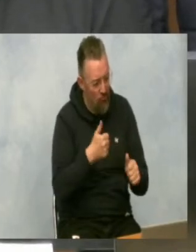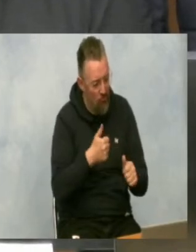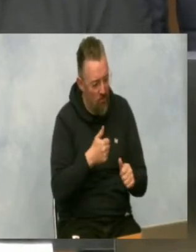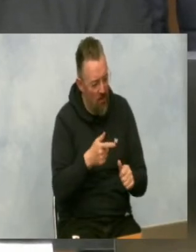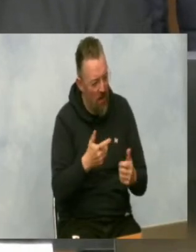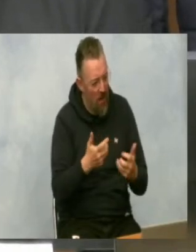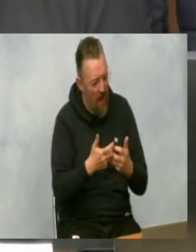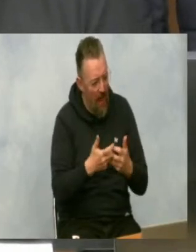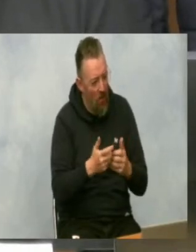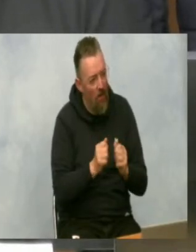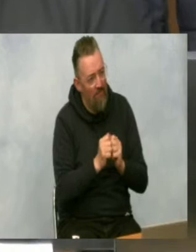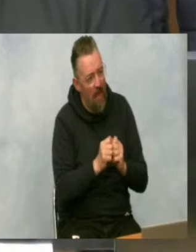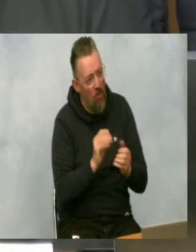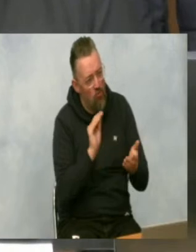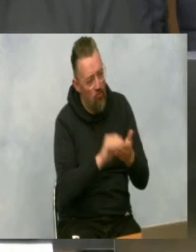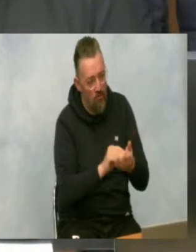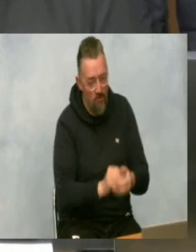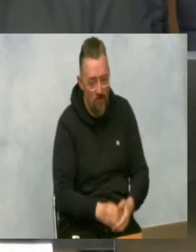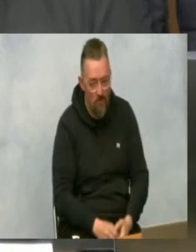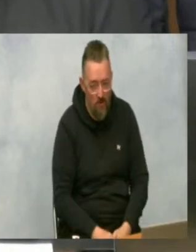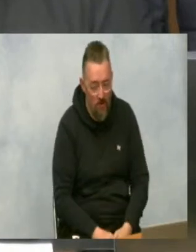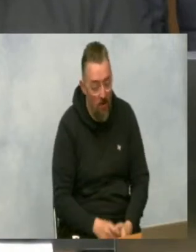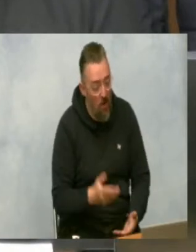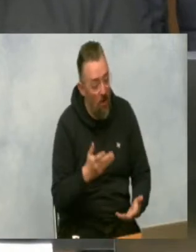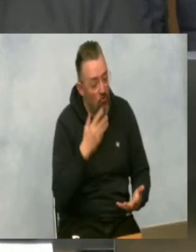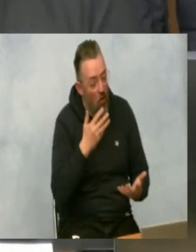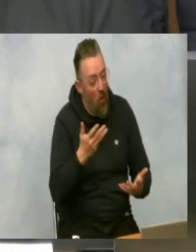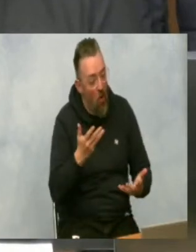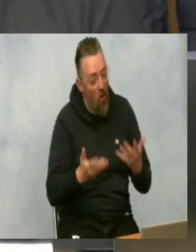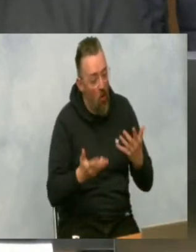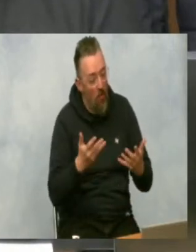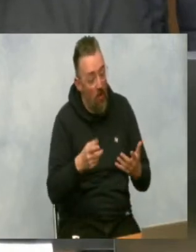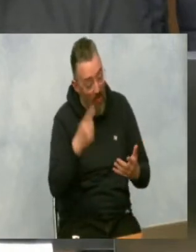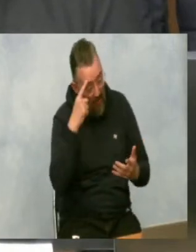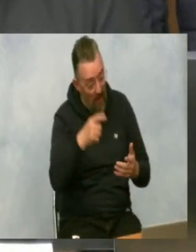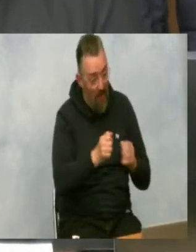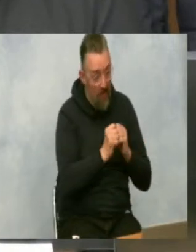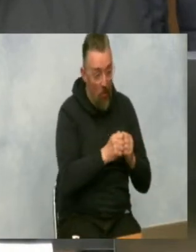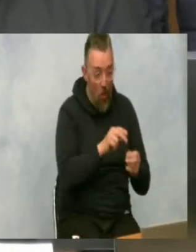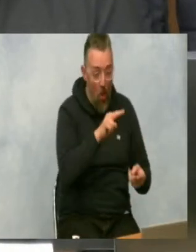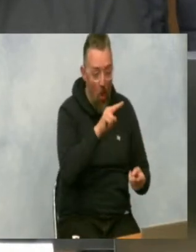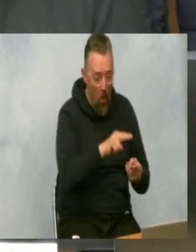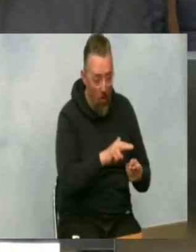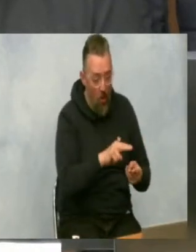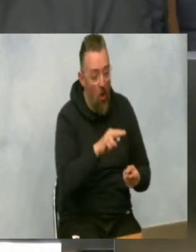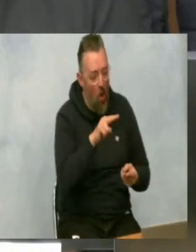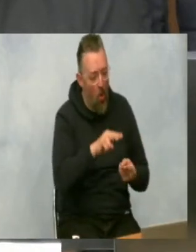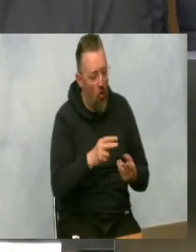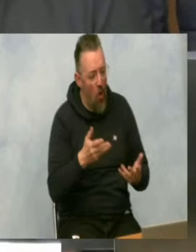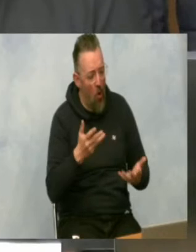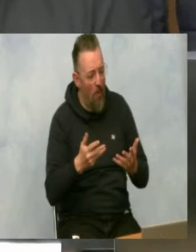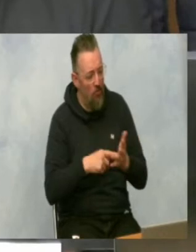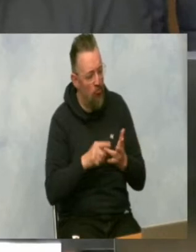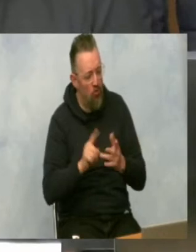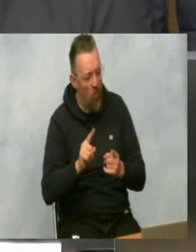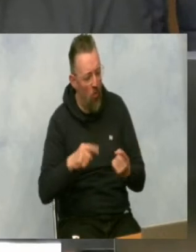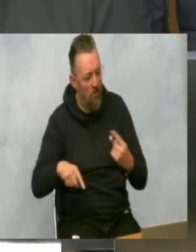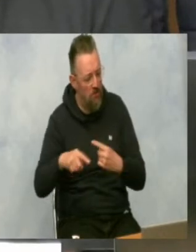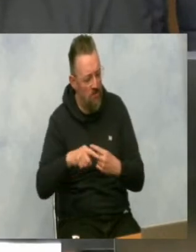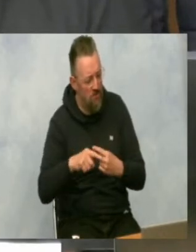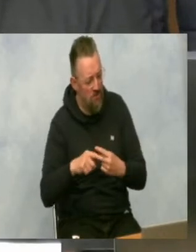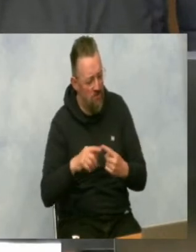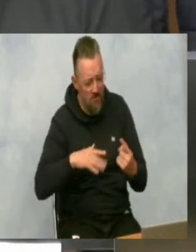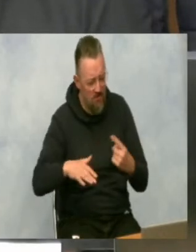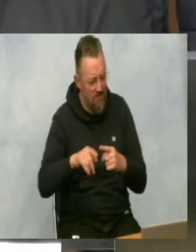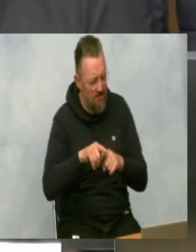How would you put a value on that? Compared to what? If you think that value is low, it's low compared to what? What else in the vicinity has